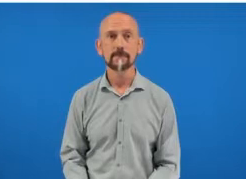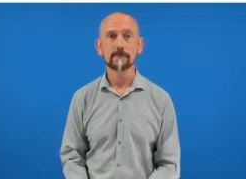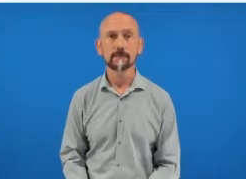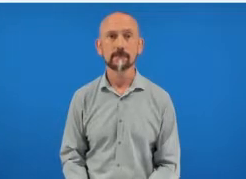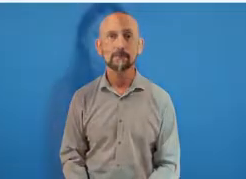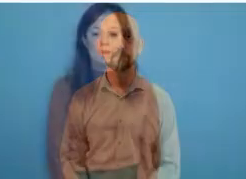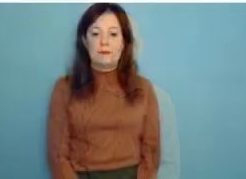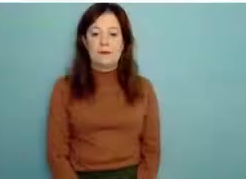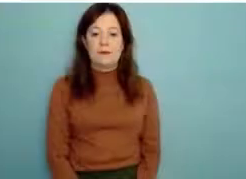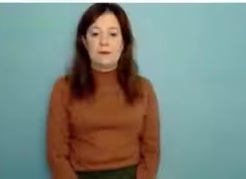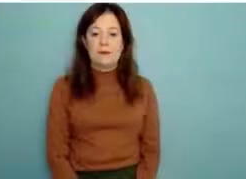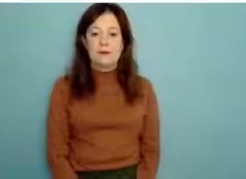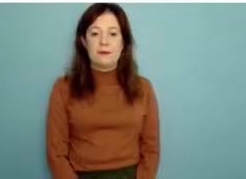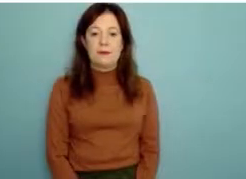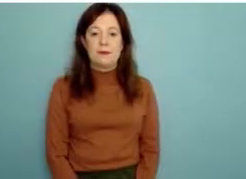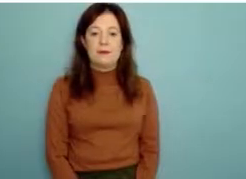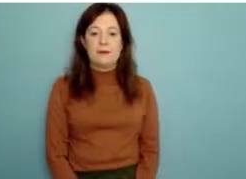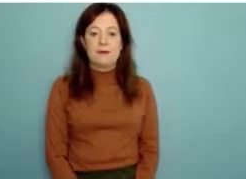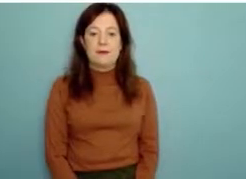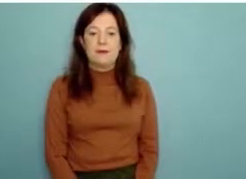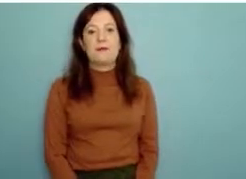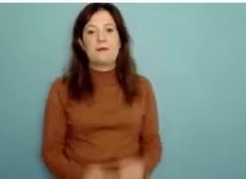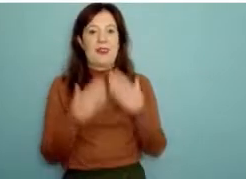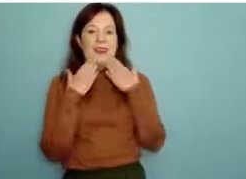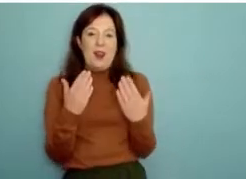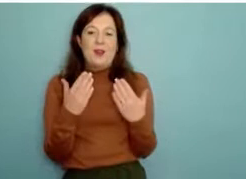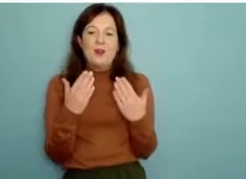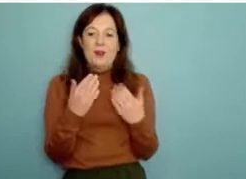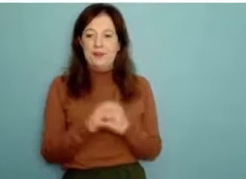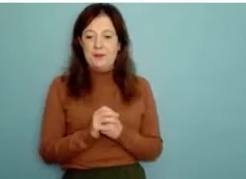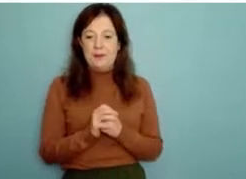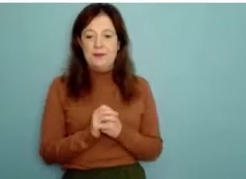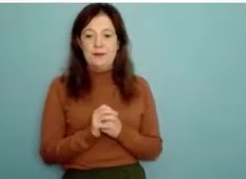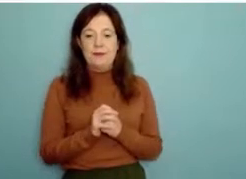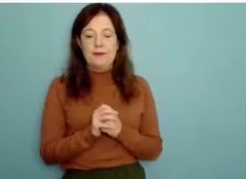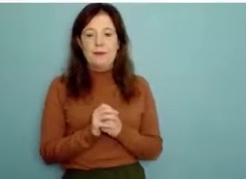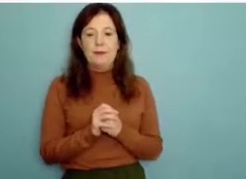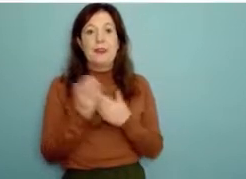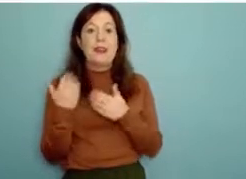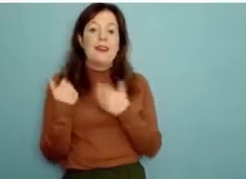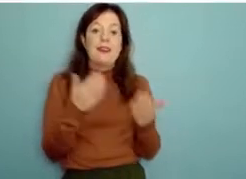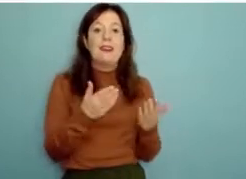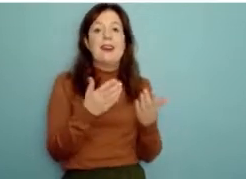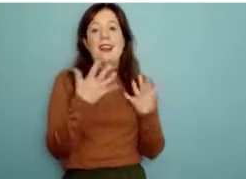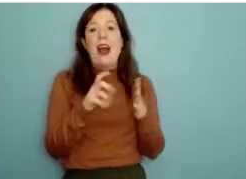Thank you, Dave. Now, I'm so pleased to be able to hand you over to Dr. Alison